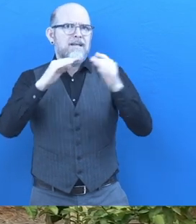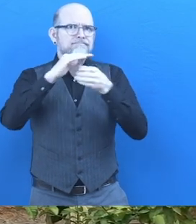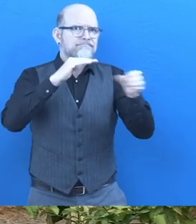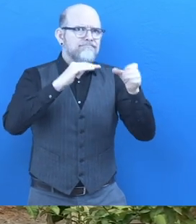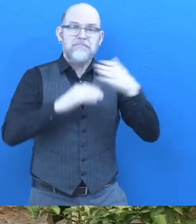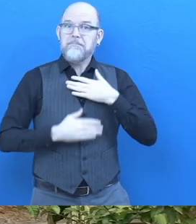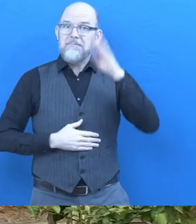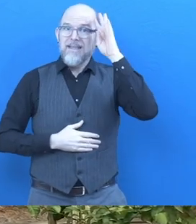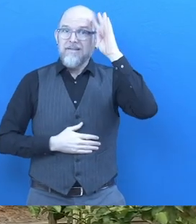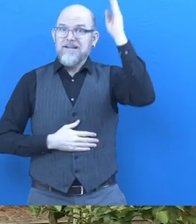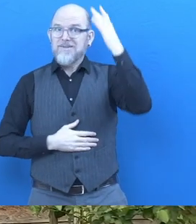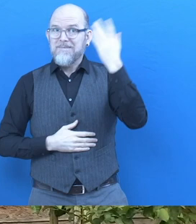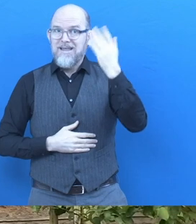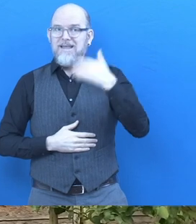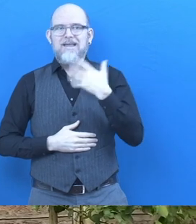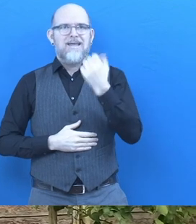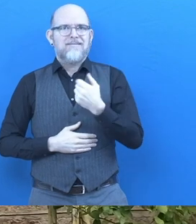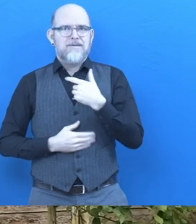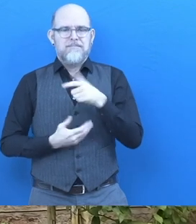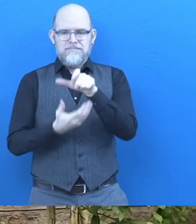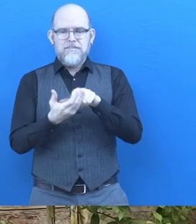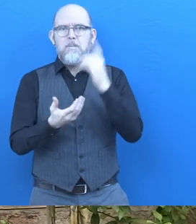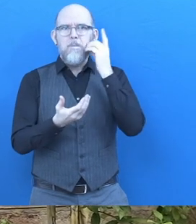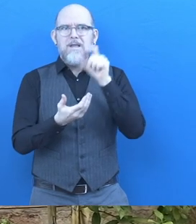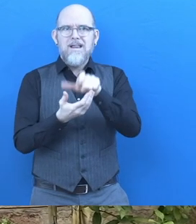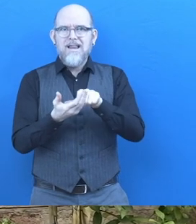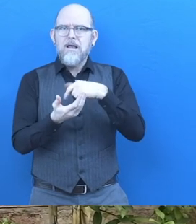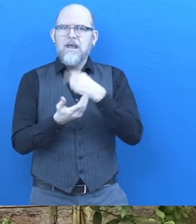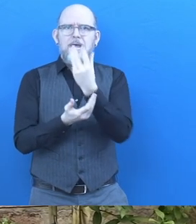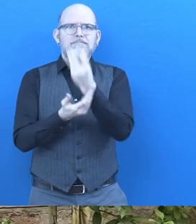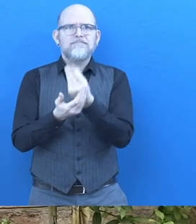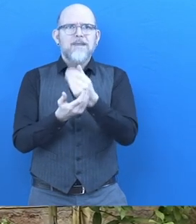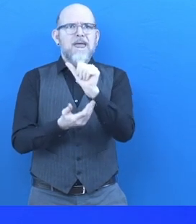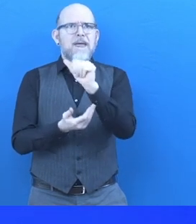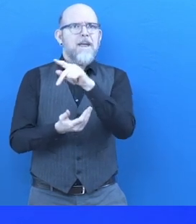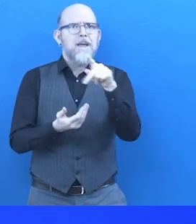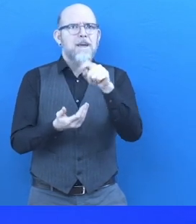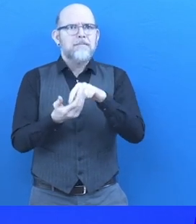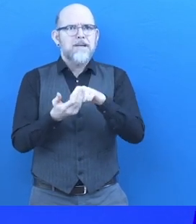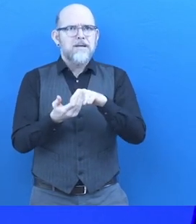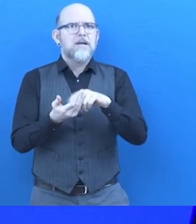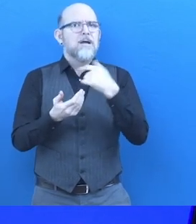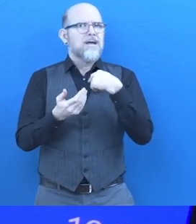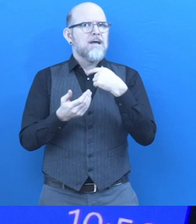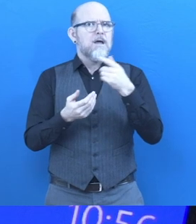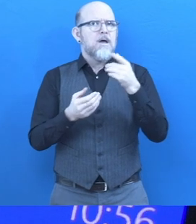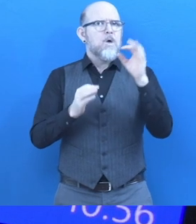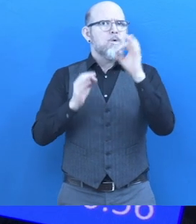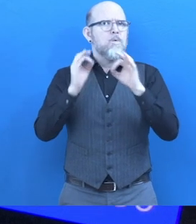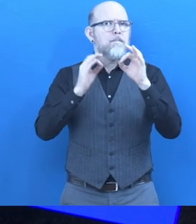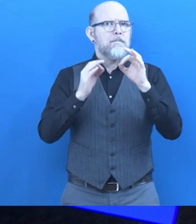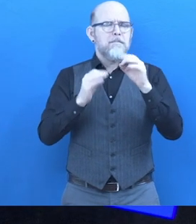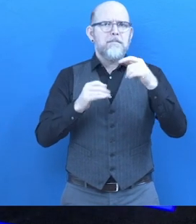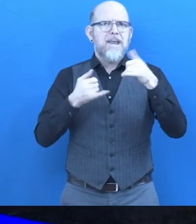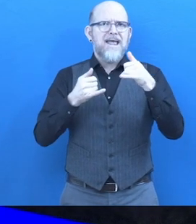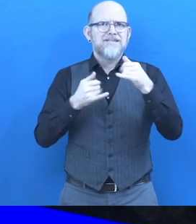is a mobile application that is downloadable on a Google Play Store, but also has a connection